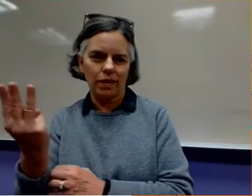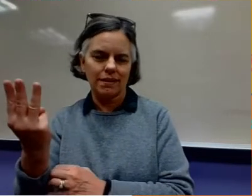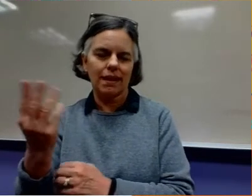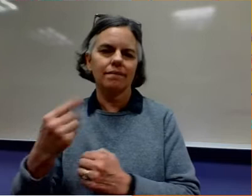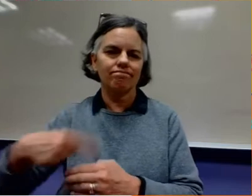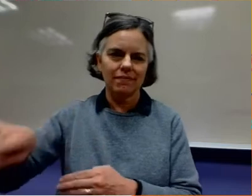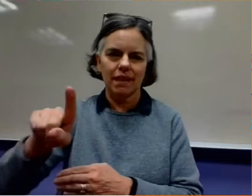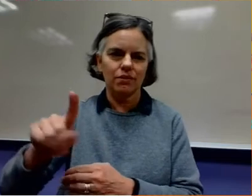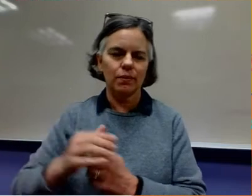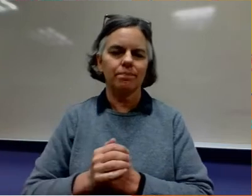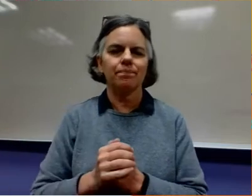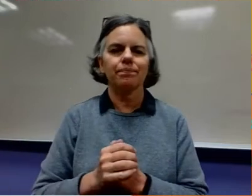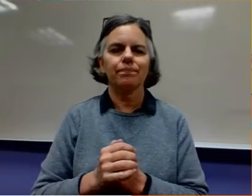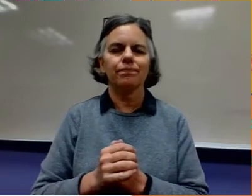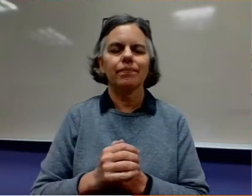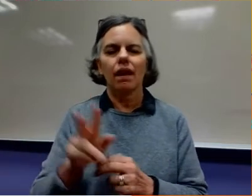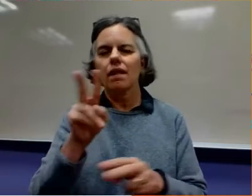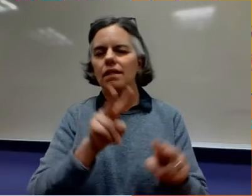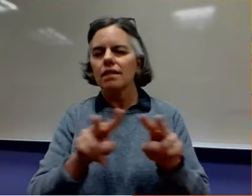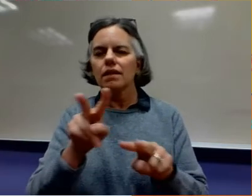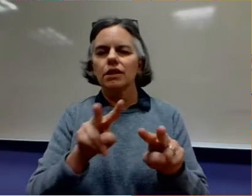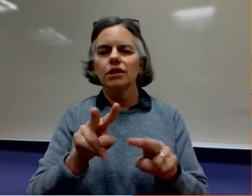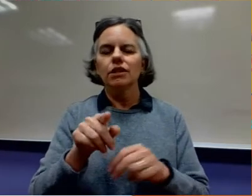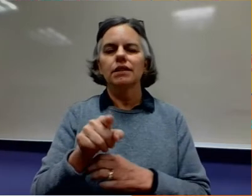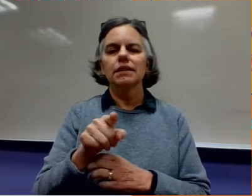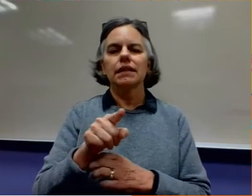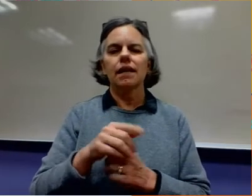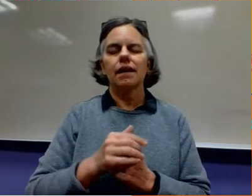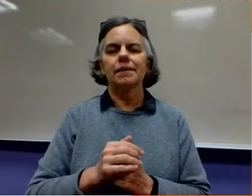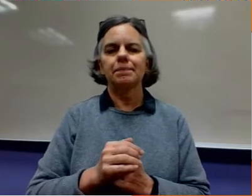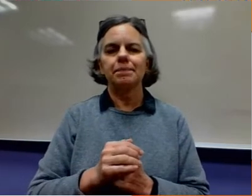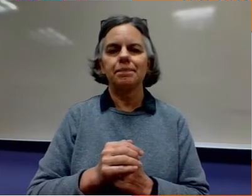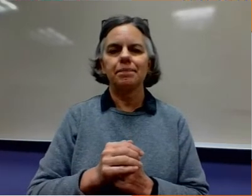well. Okay, all right, let's take a look at